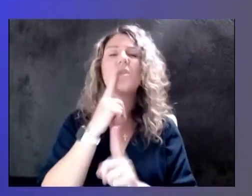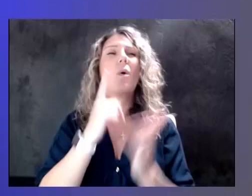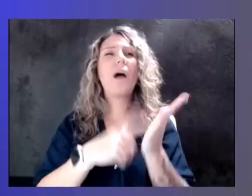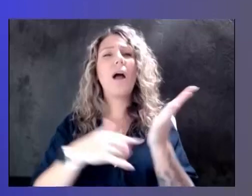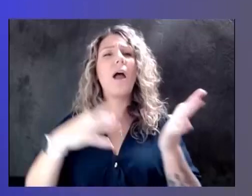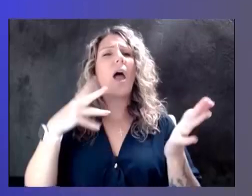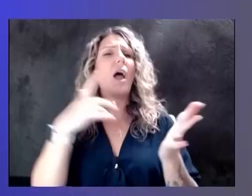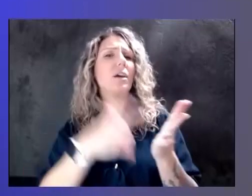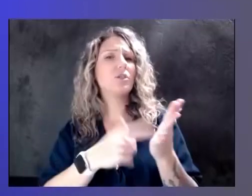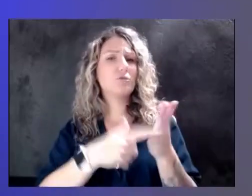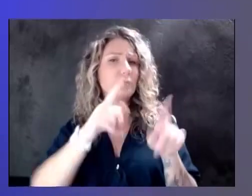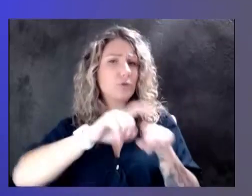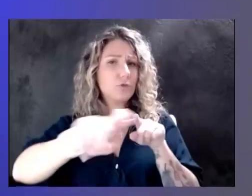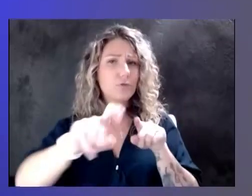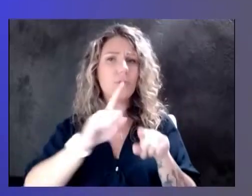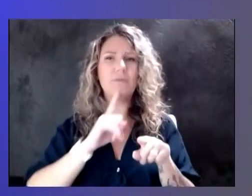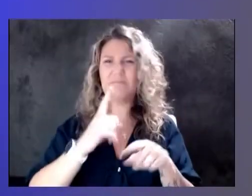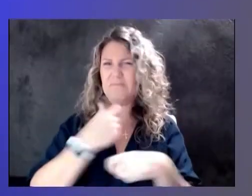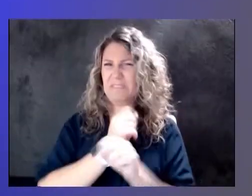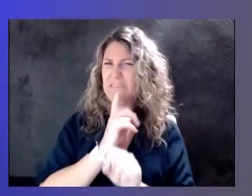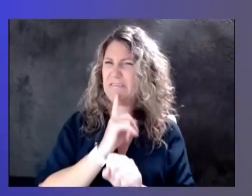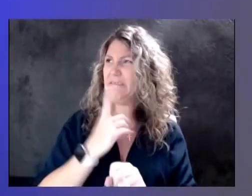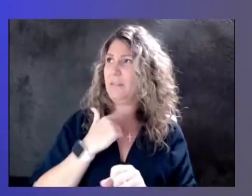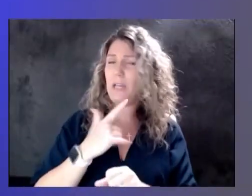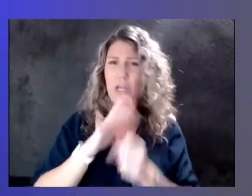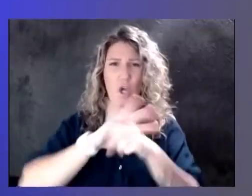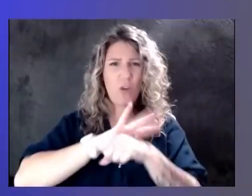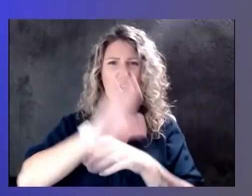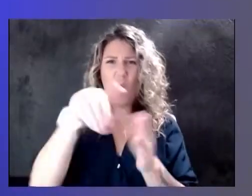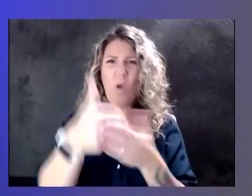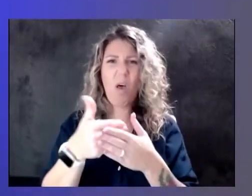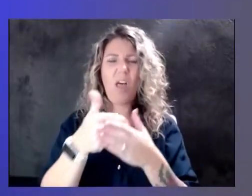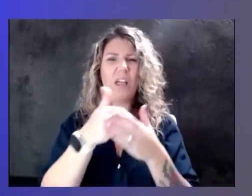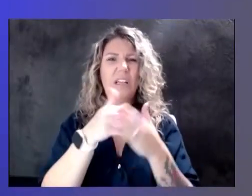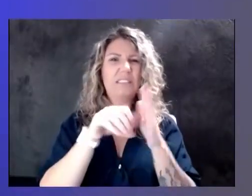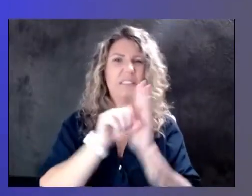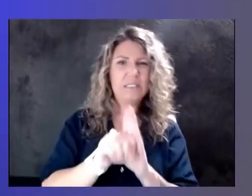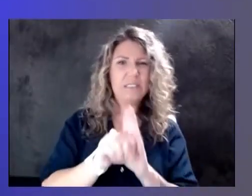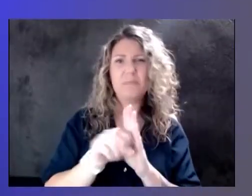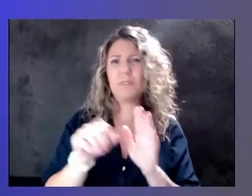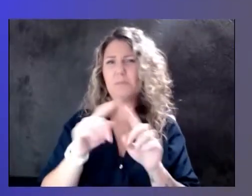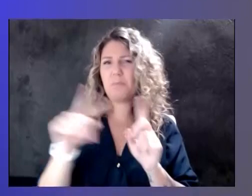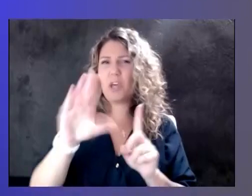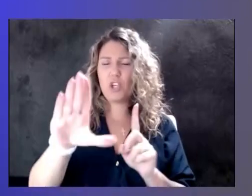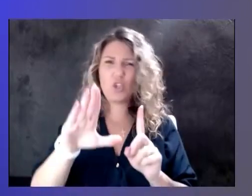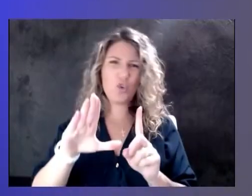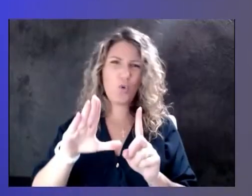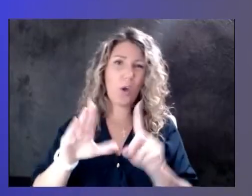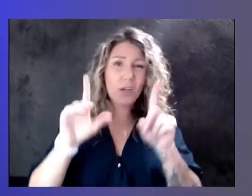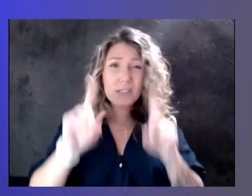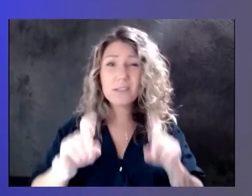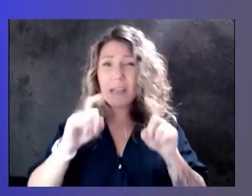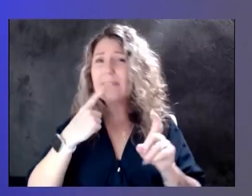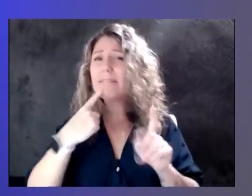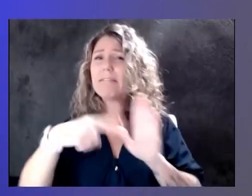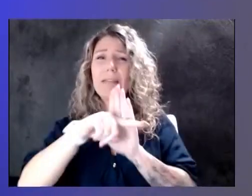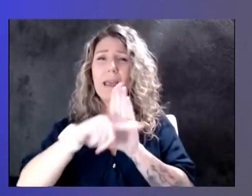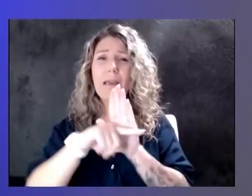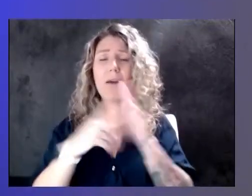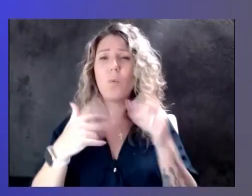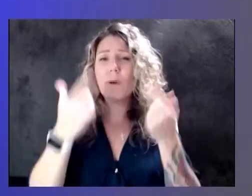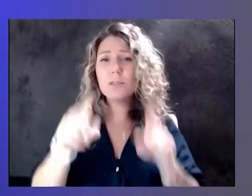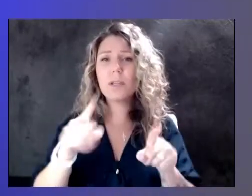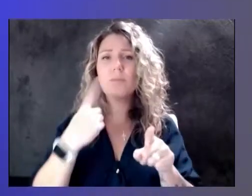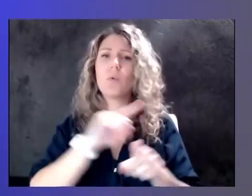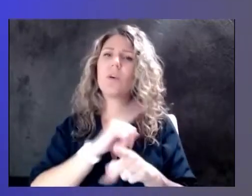sure my patient has COVID. They have all the signs and symptoms. We're not detecting it. Your test was negative. What's going on? And so we'll work through those